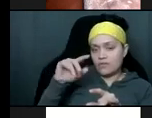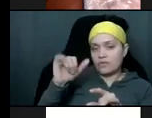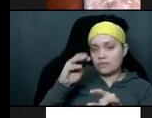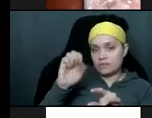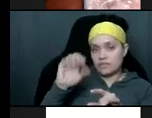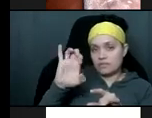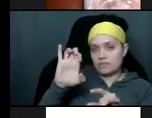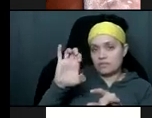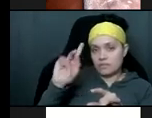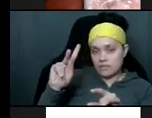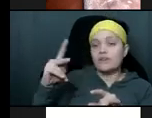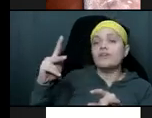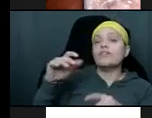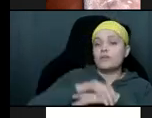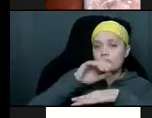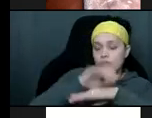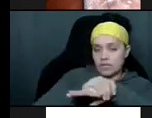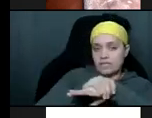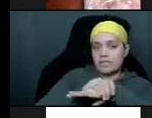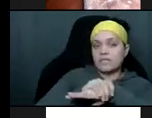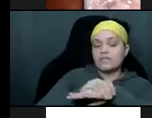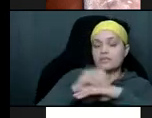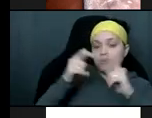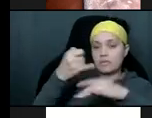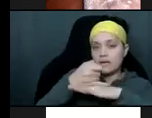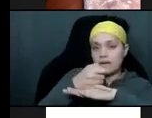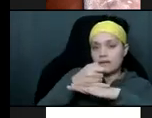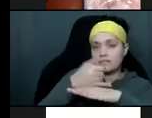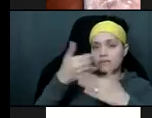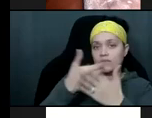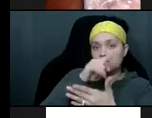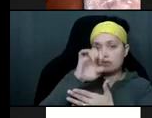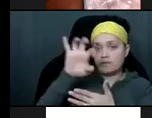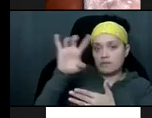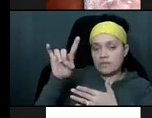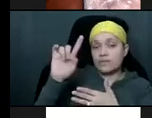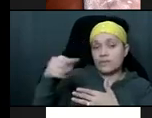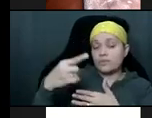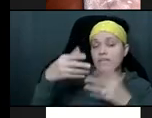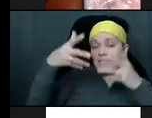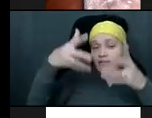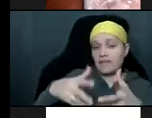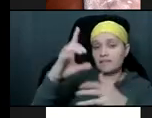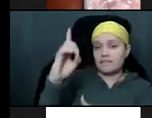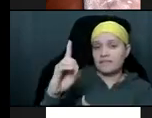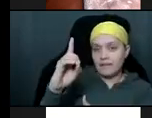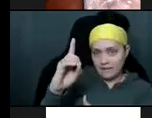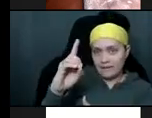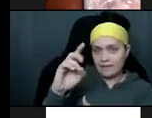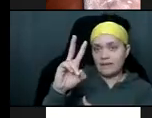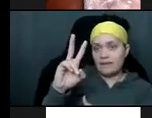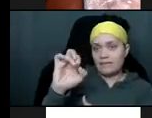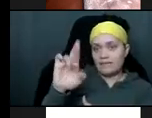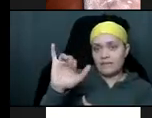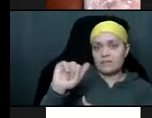Cook, the British sea captain, between the big islands of New Zealand. So the one that's left is Victoria. Victoria was